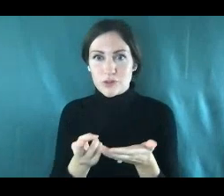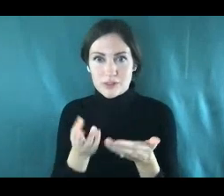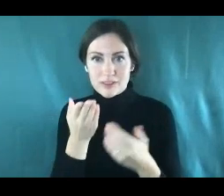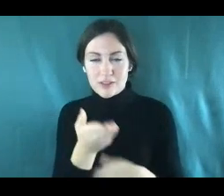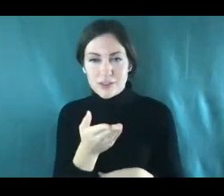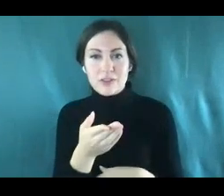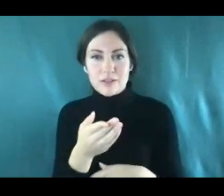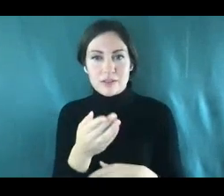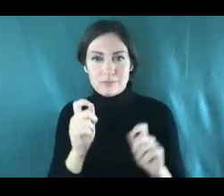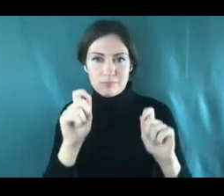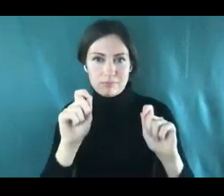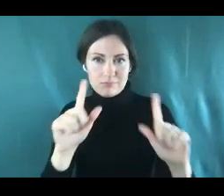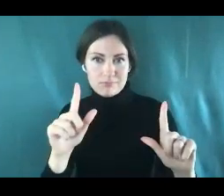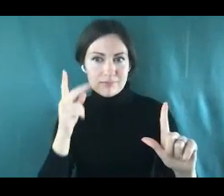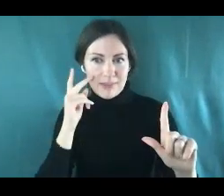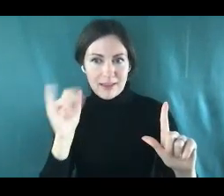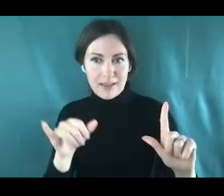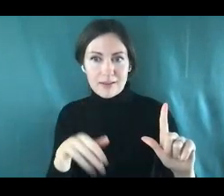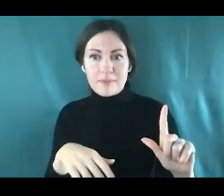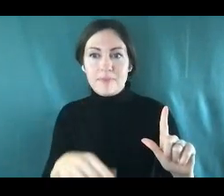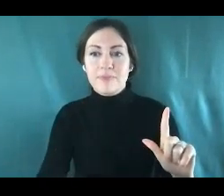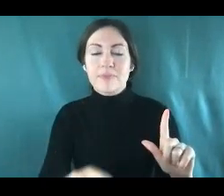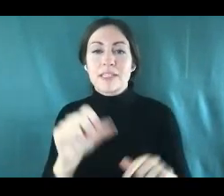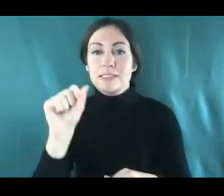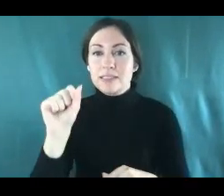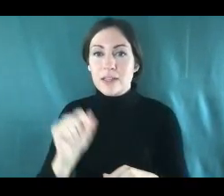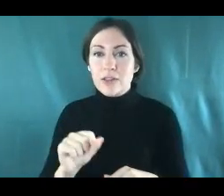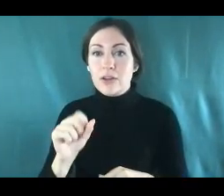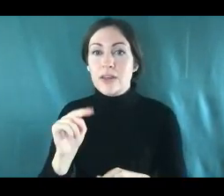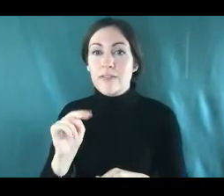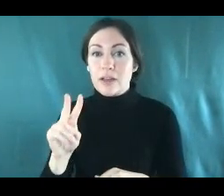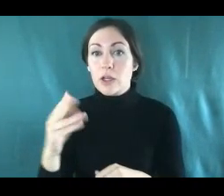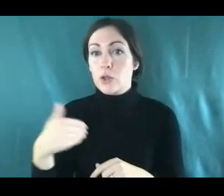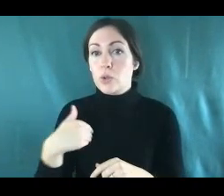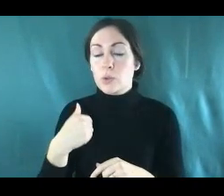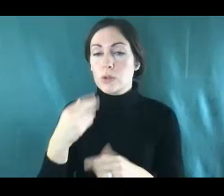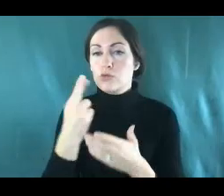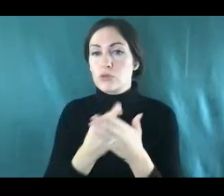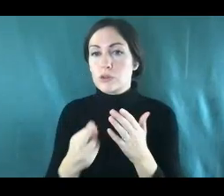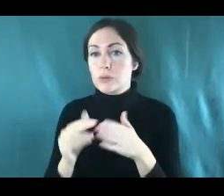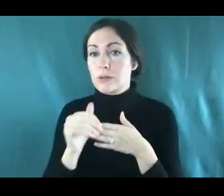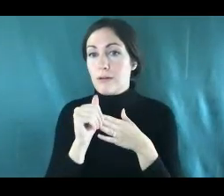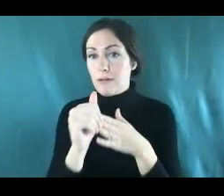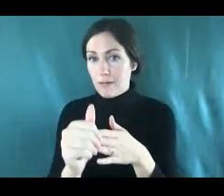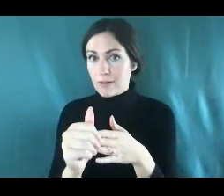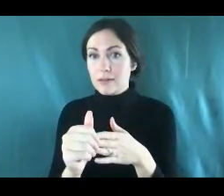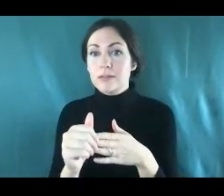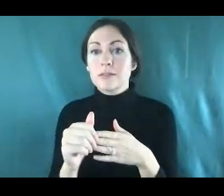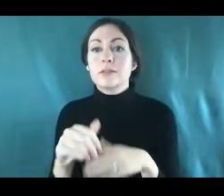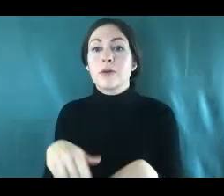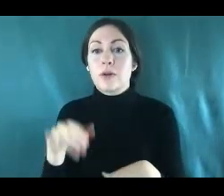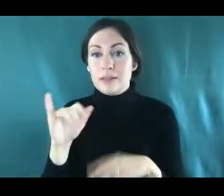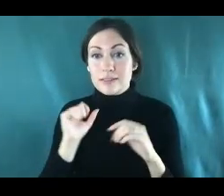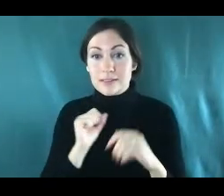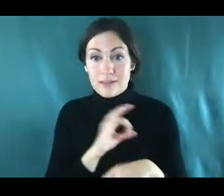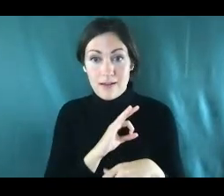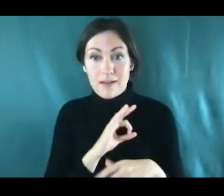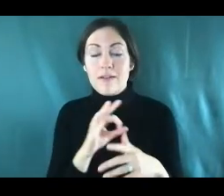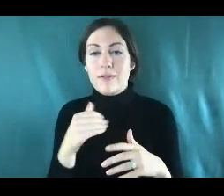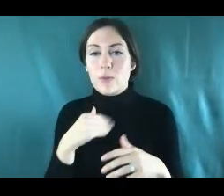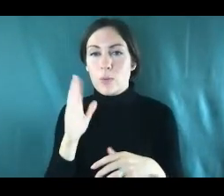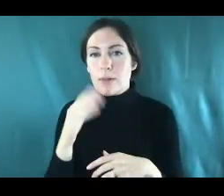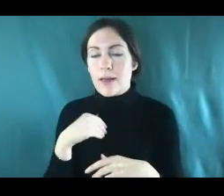like it's up here on the screen as well, the Southern Nevada Youth Resource Guide. So NOMHE staff will have a